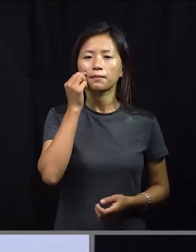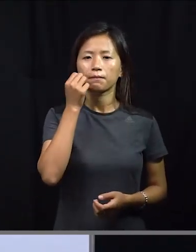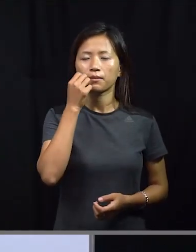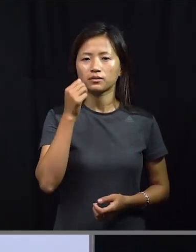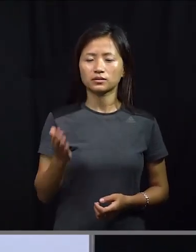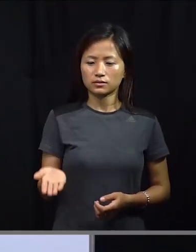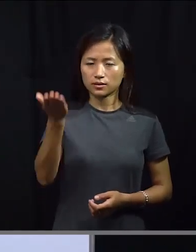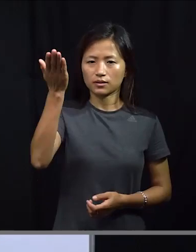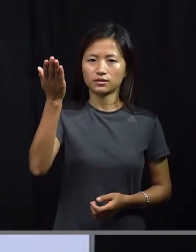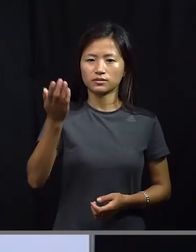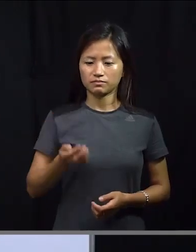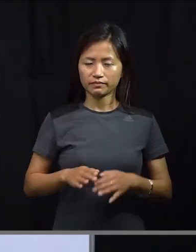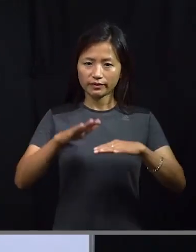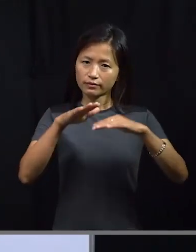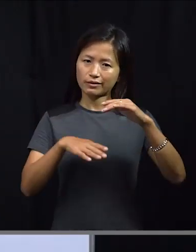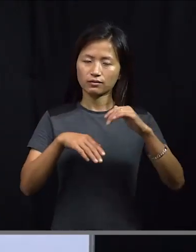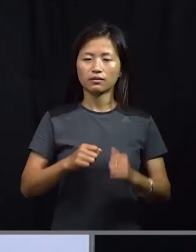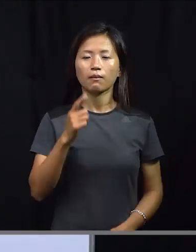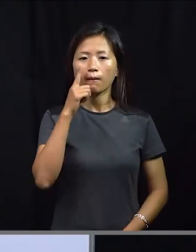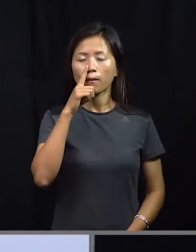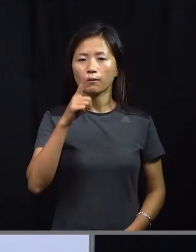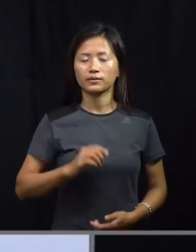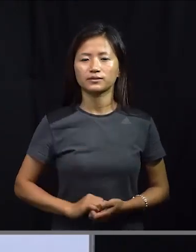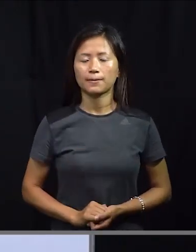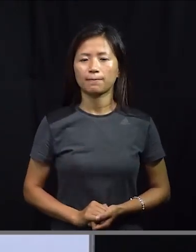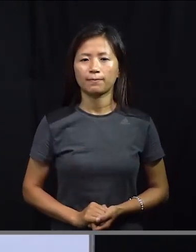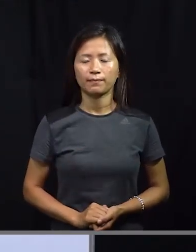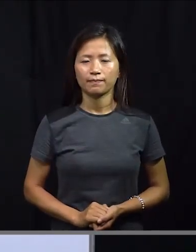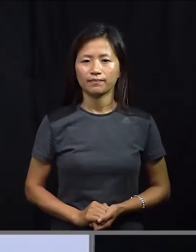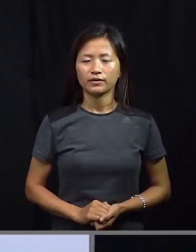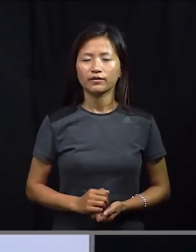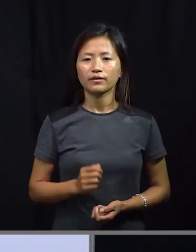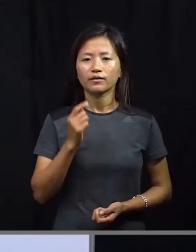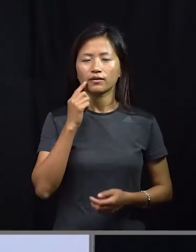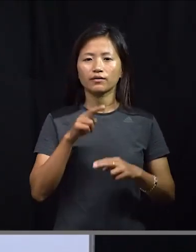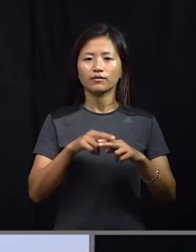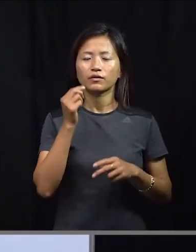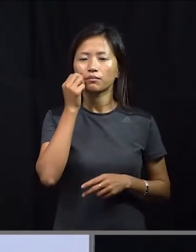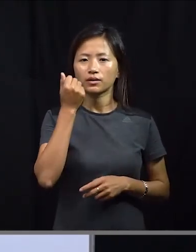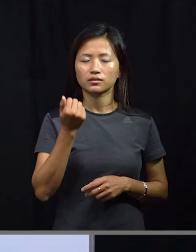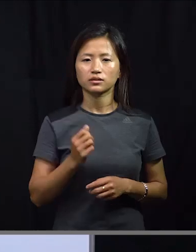women. For example, okay, if the man is a Brahmin,